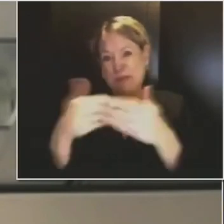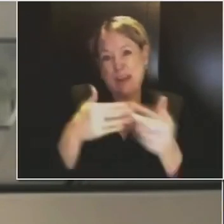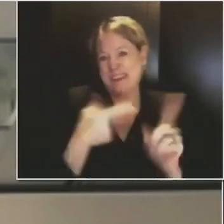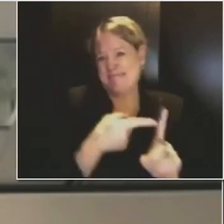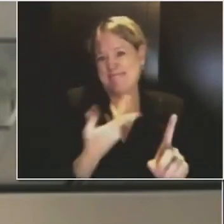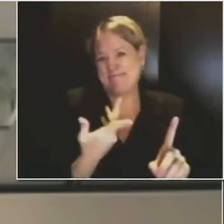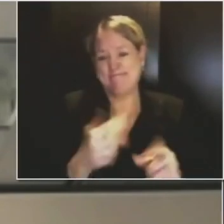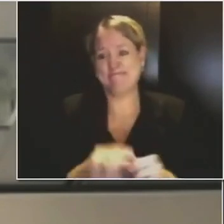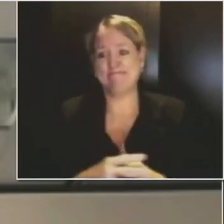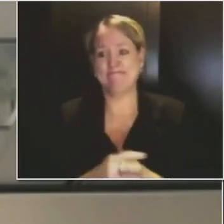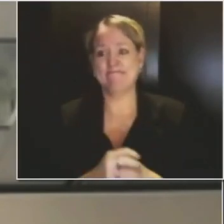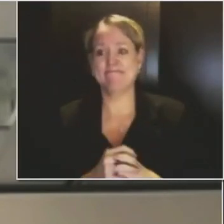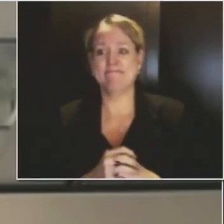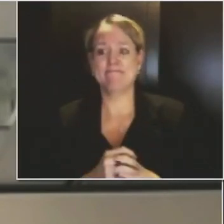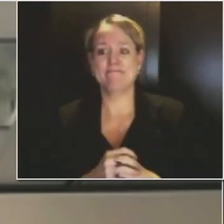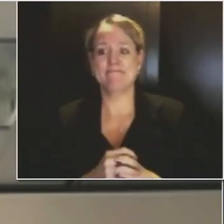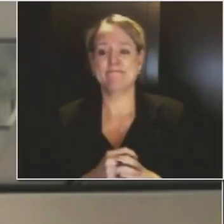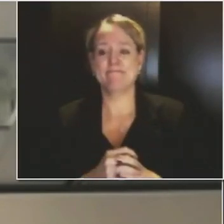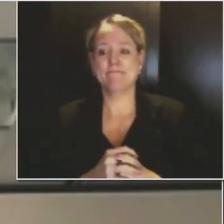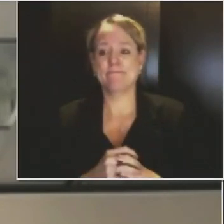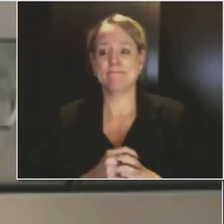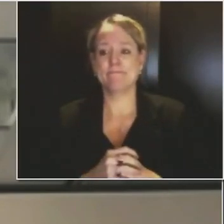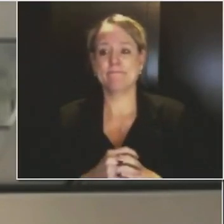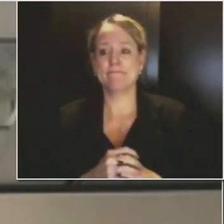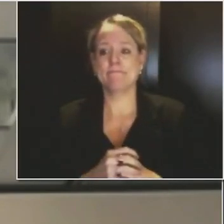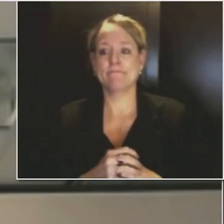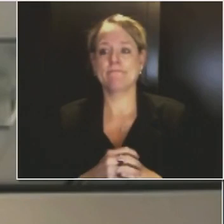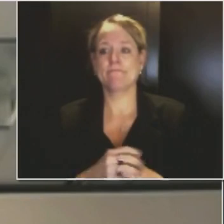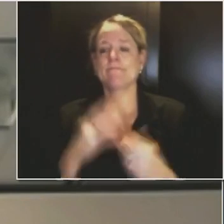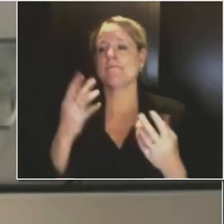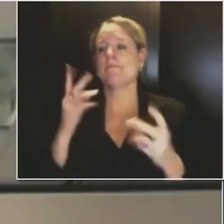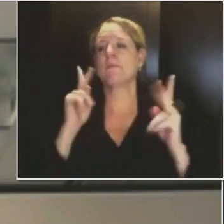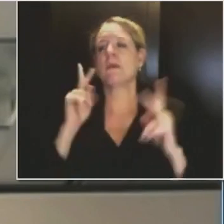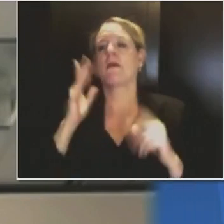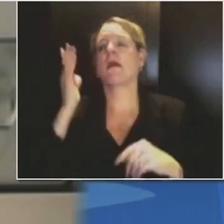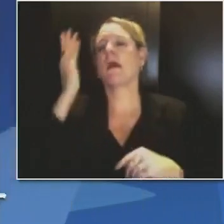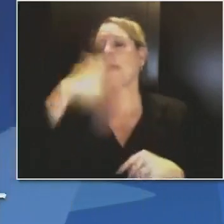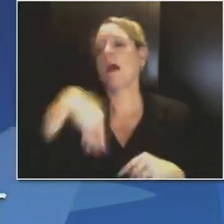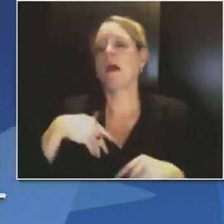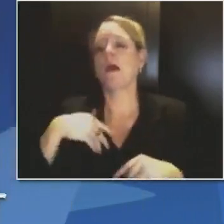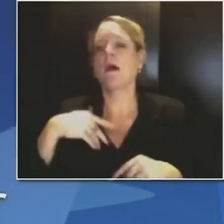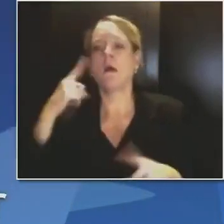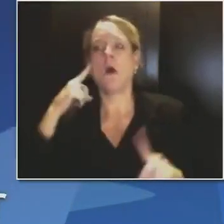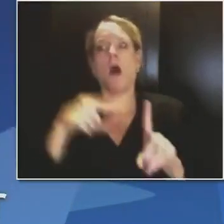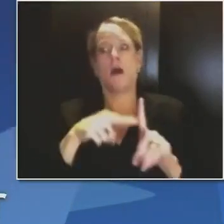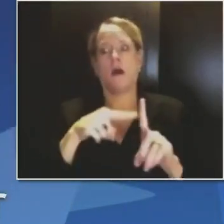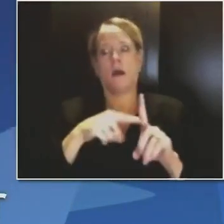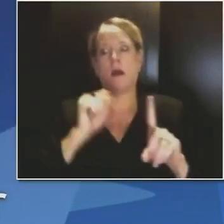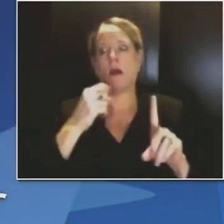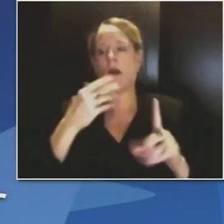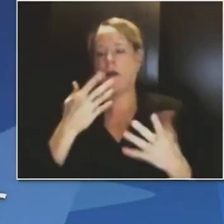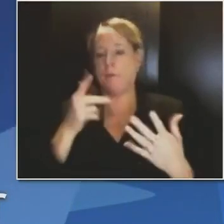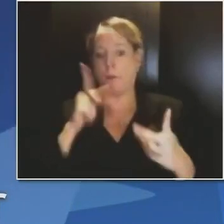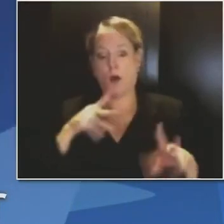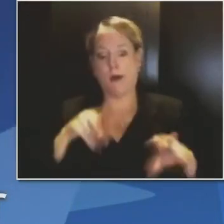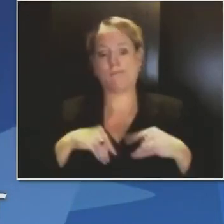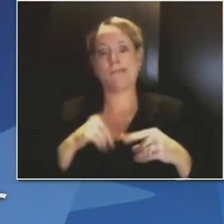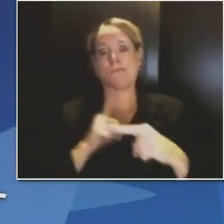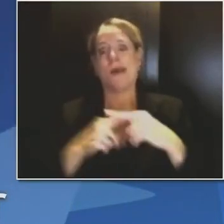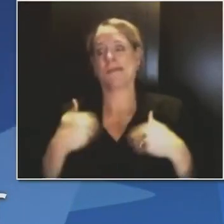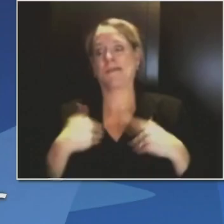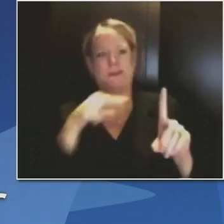All right, and Danny, a follow? Yeah, then my follow-up would be, then would the antigen test be considered a good or not a good